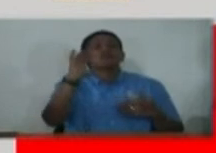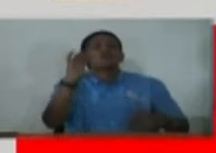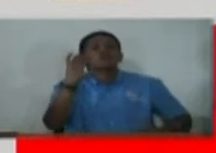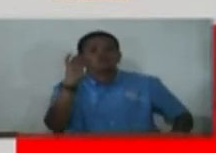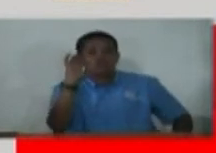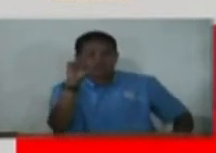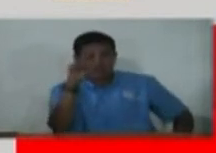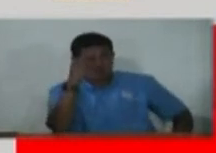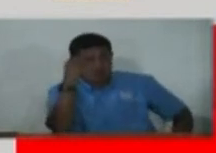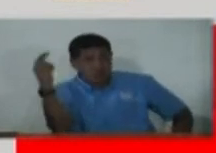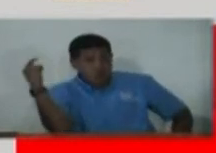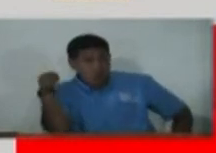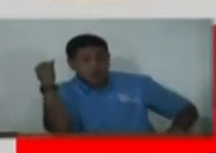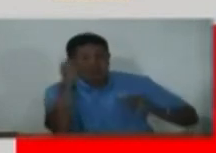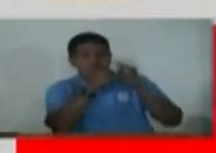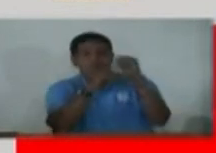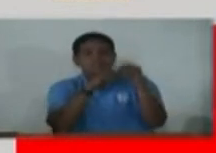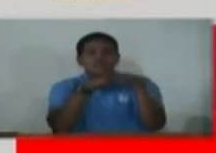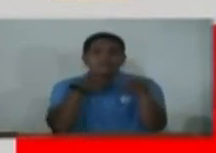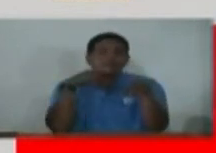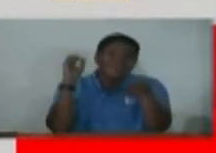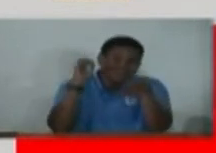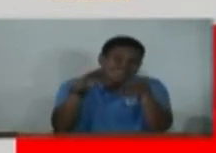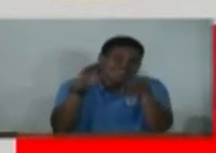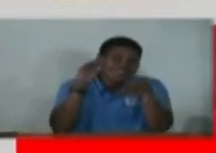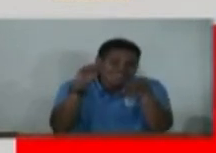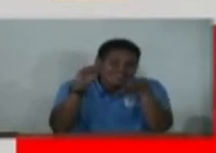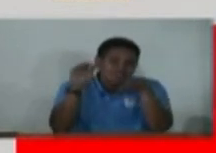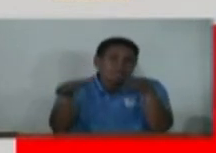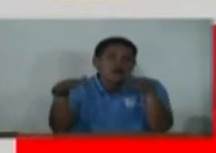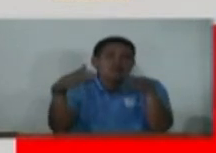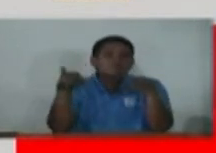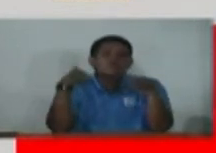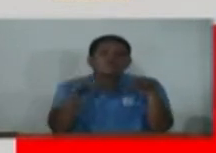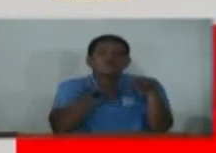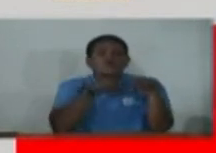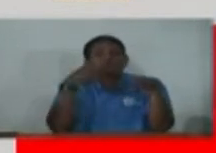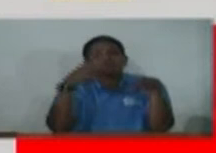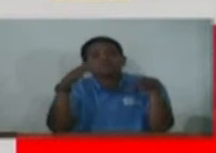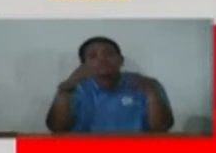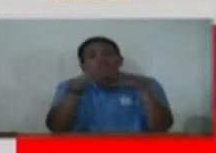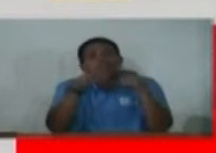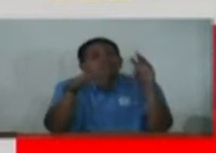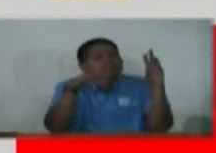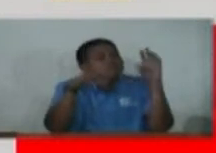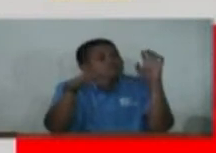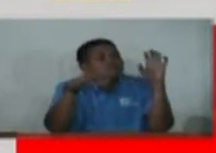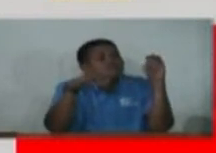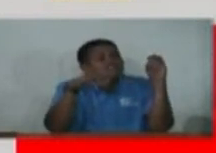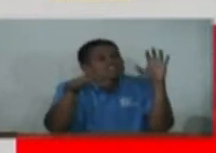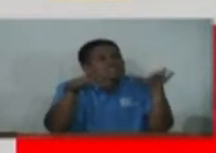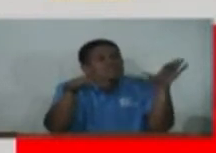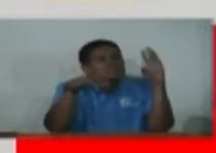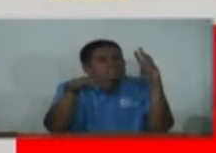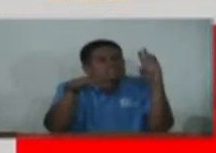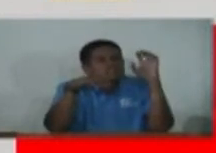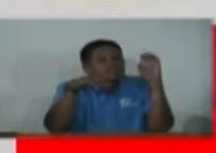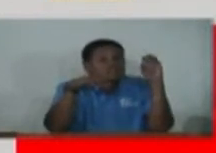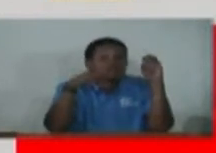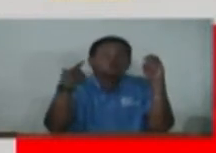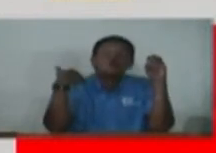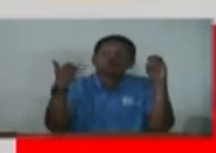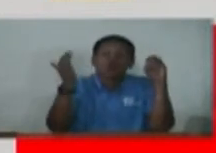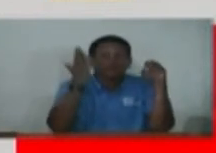You'll recall the last time I addressed the Parliament, we would have been somewhere in the region of about 650. So we are